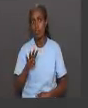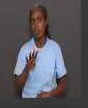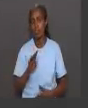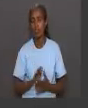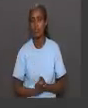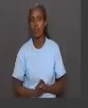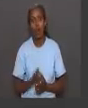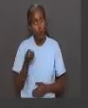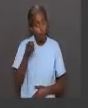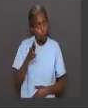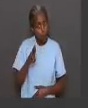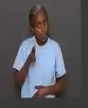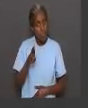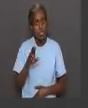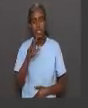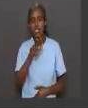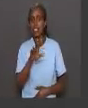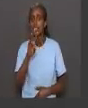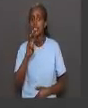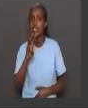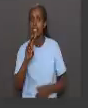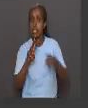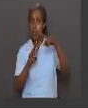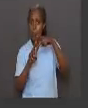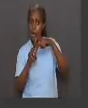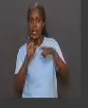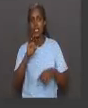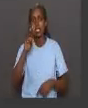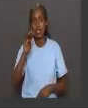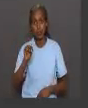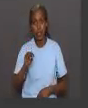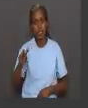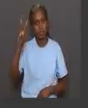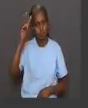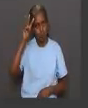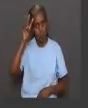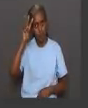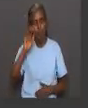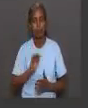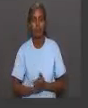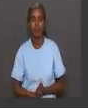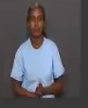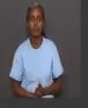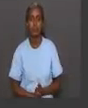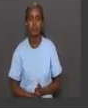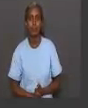1/4, or 36 pi centimeters squared.